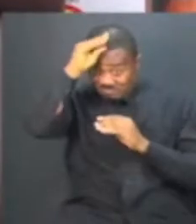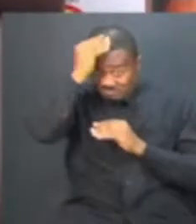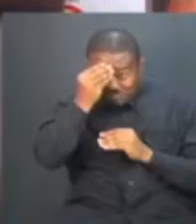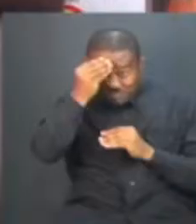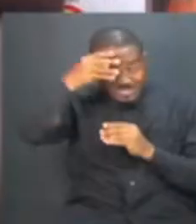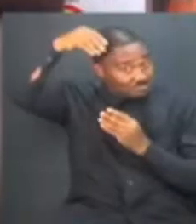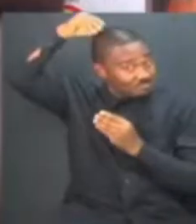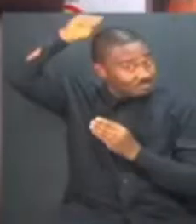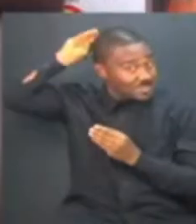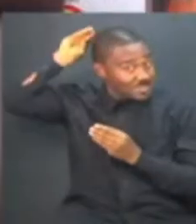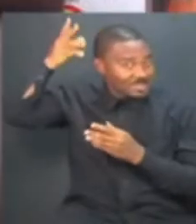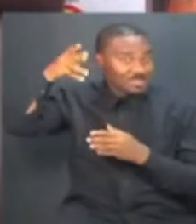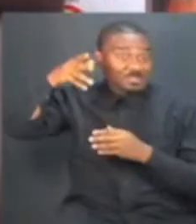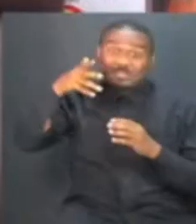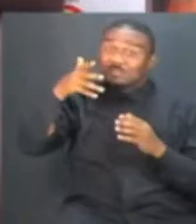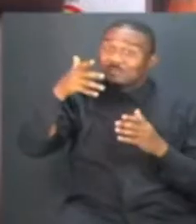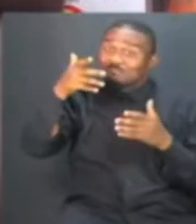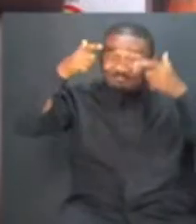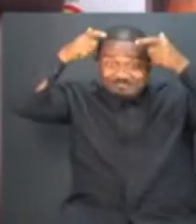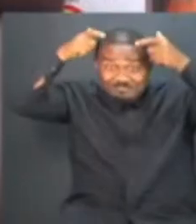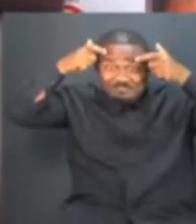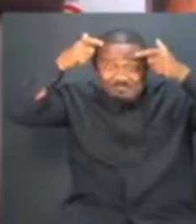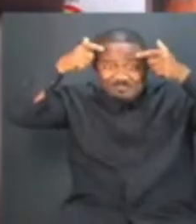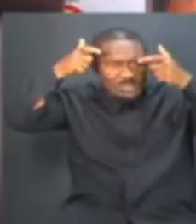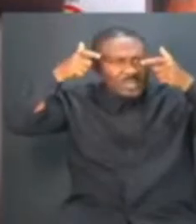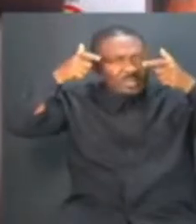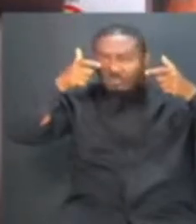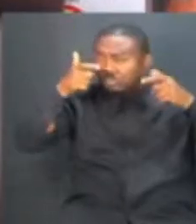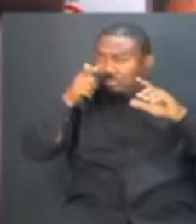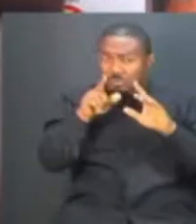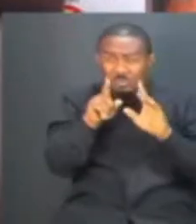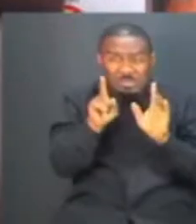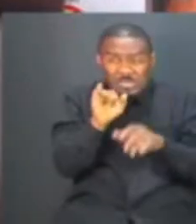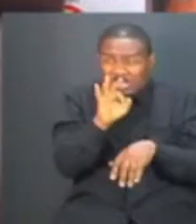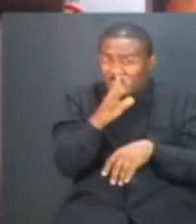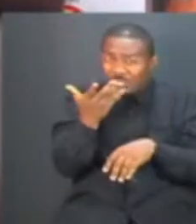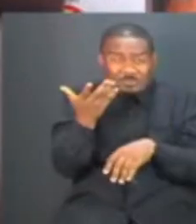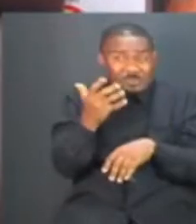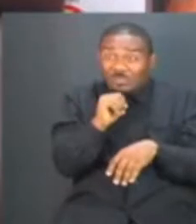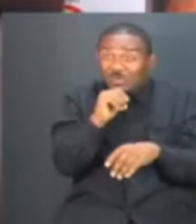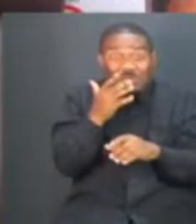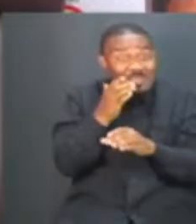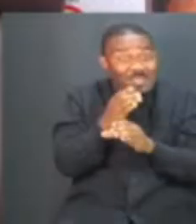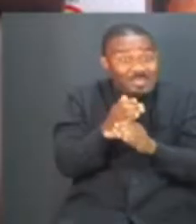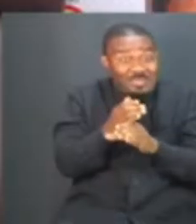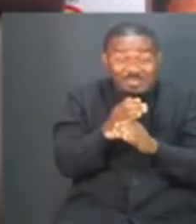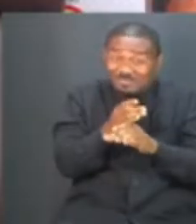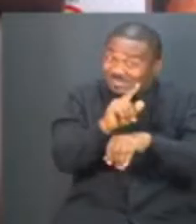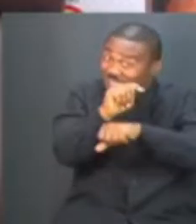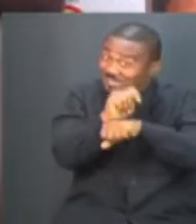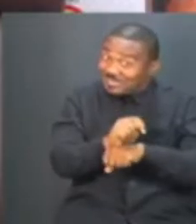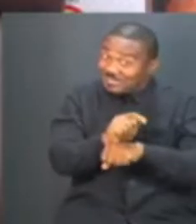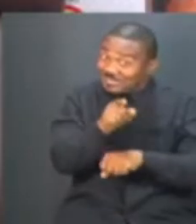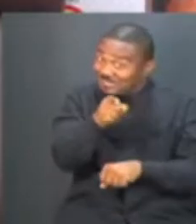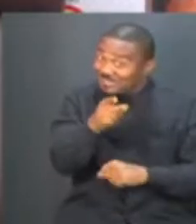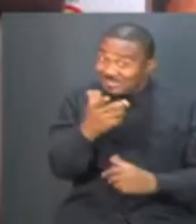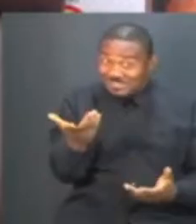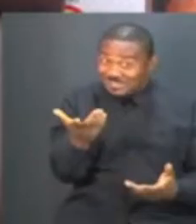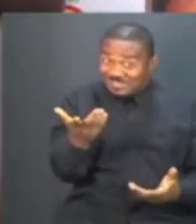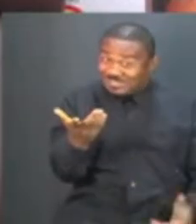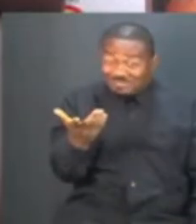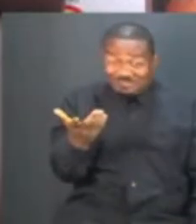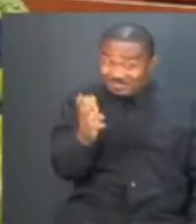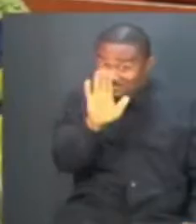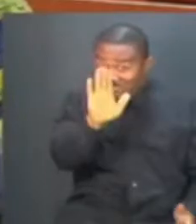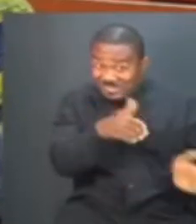Mr. Speaker, in wearing the hat. There are some directions that if you put it and you are not careful, traditionally you will not live to see the next